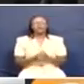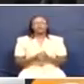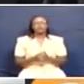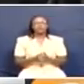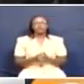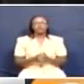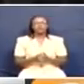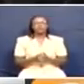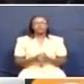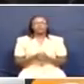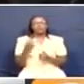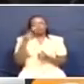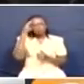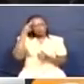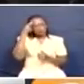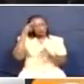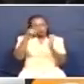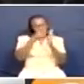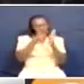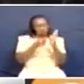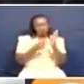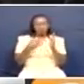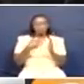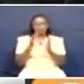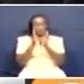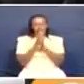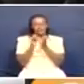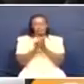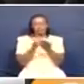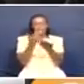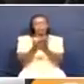So, my lord, for those reasons, we pray that the application be allowed